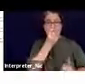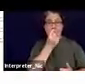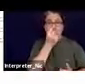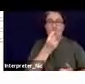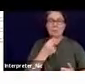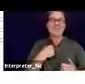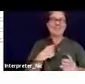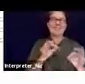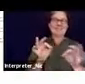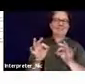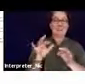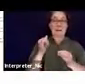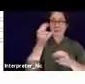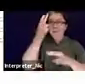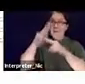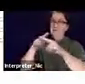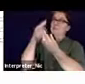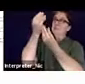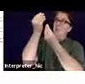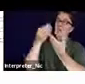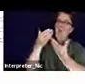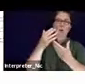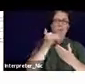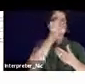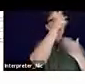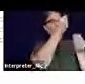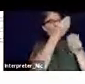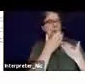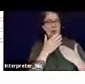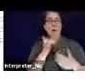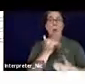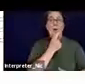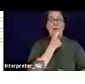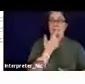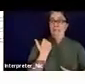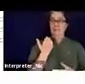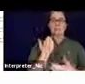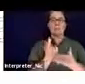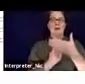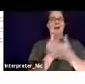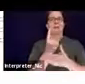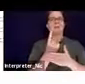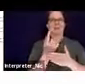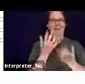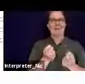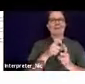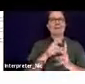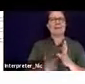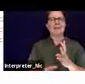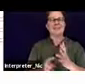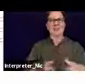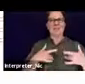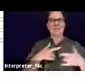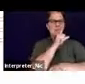their parents. It may be that they've recently acquired their disability, and they've had a huge knock in confidence as a result of that.